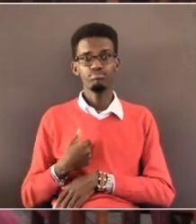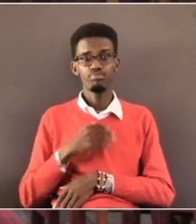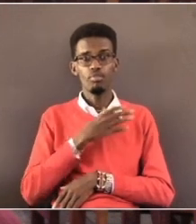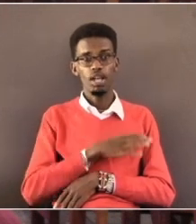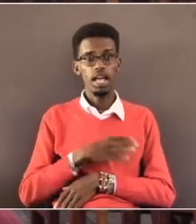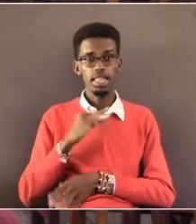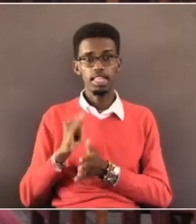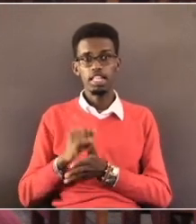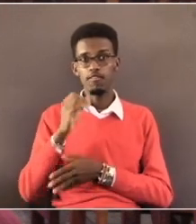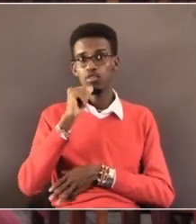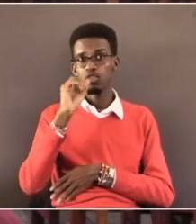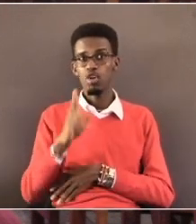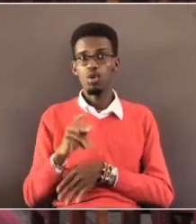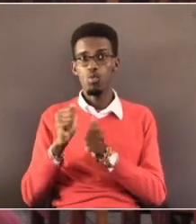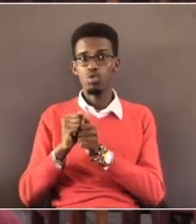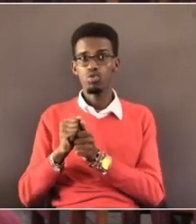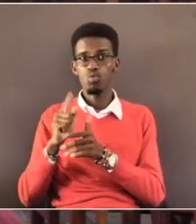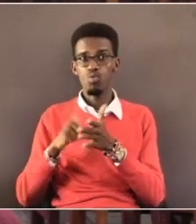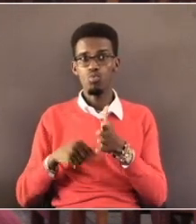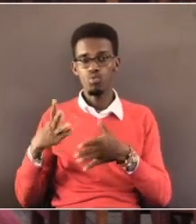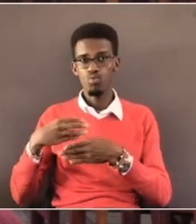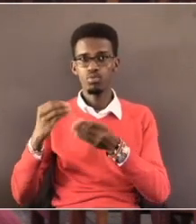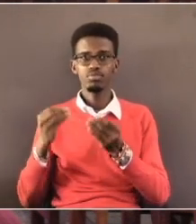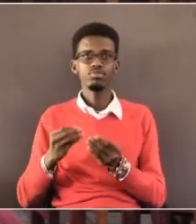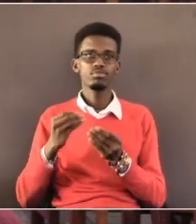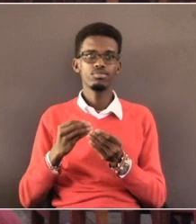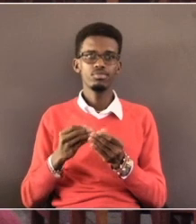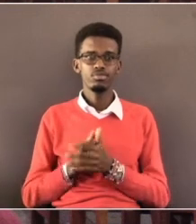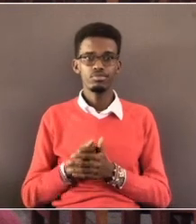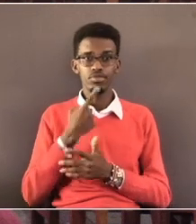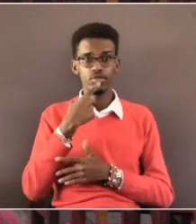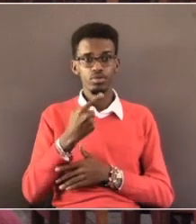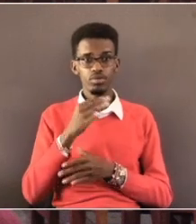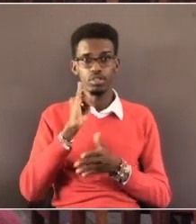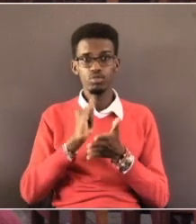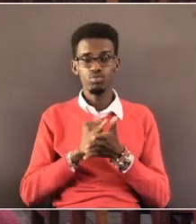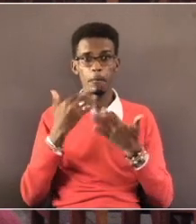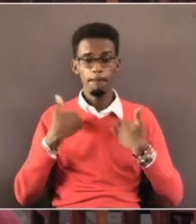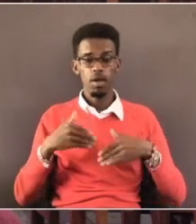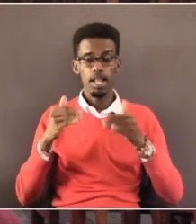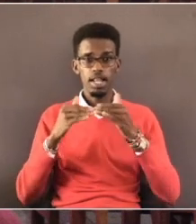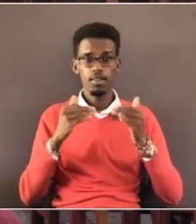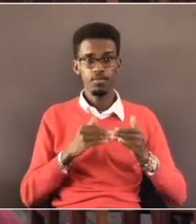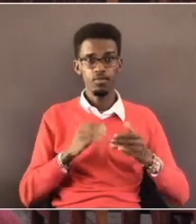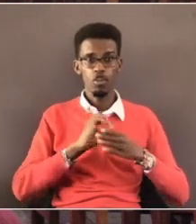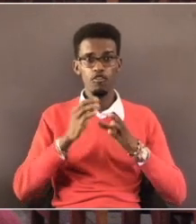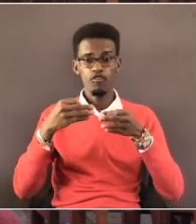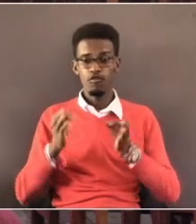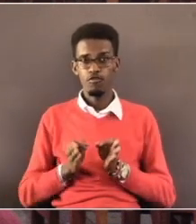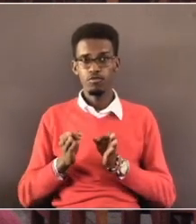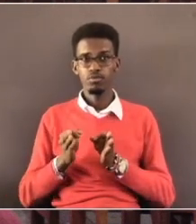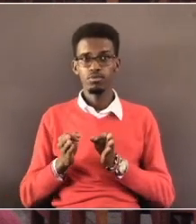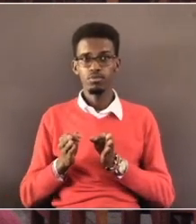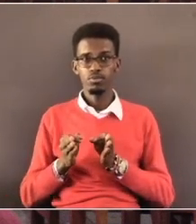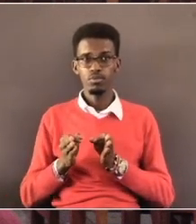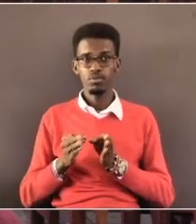that if you are not okay with, walk. So, is it their personality? Is it their family background?